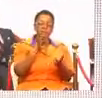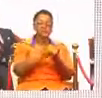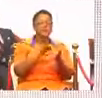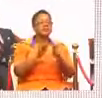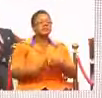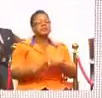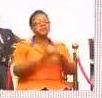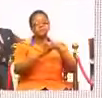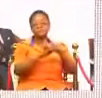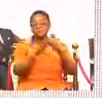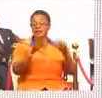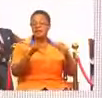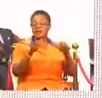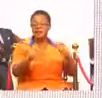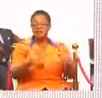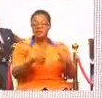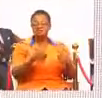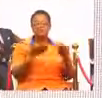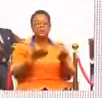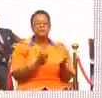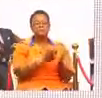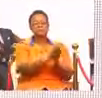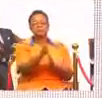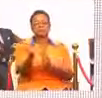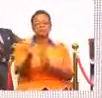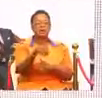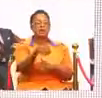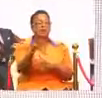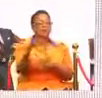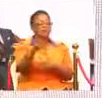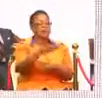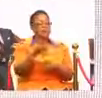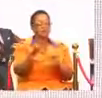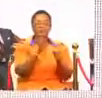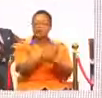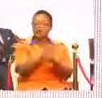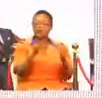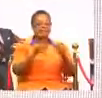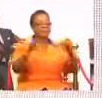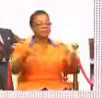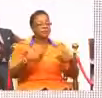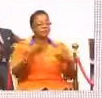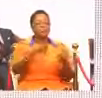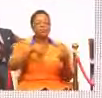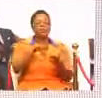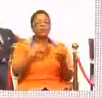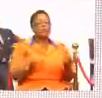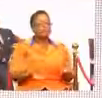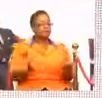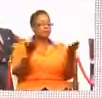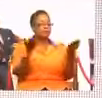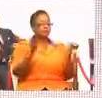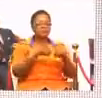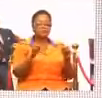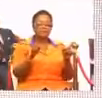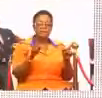agriculture is being channeled elsewhere. You can't claim we are improving when